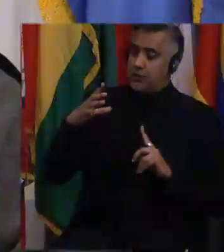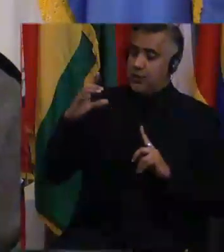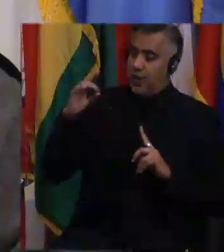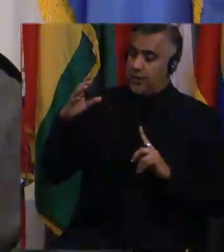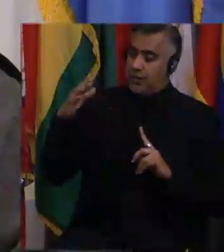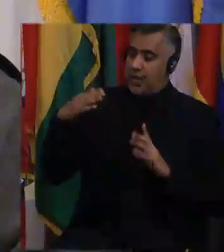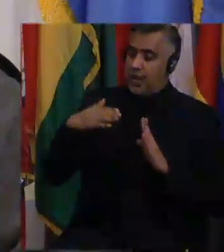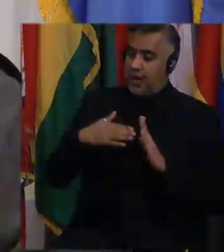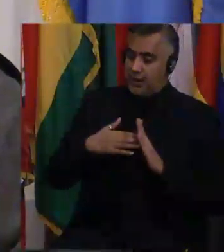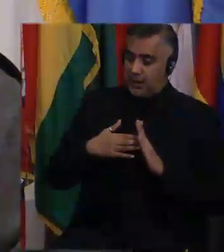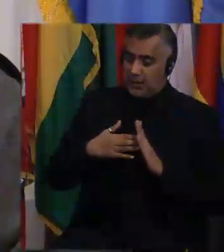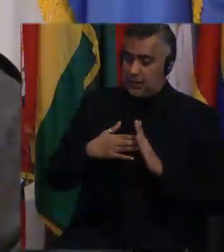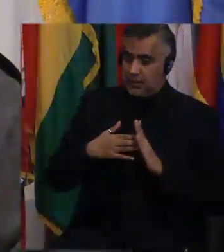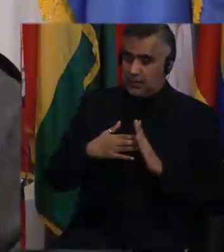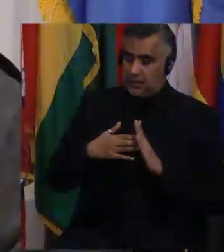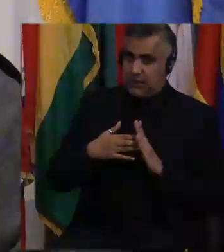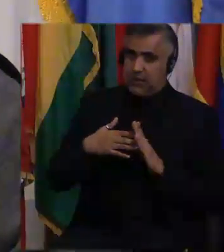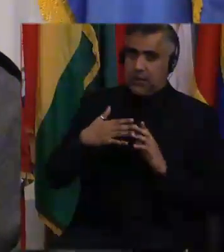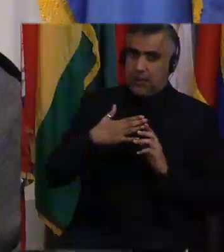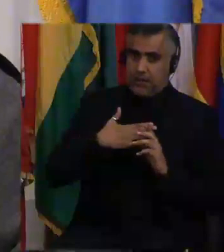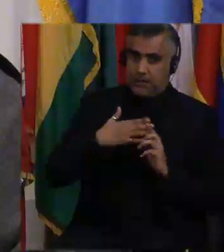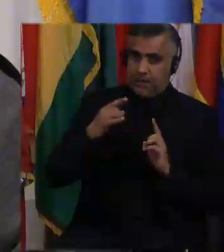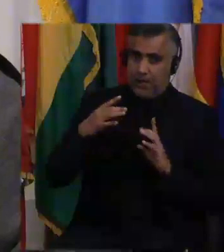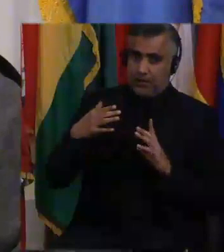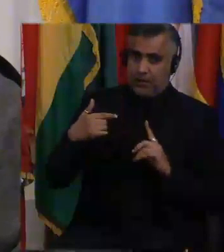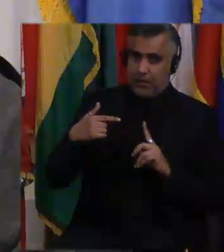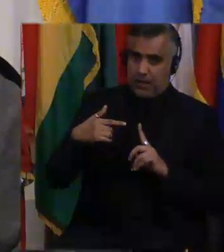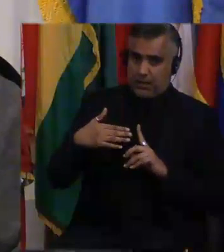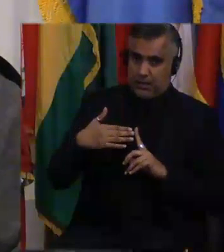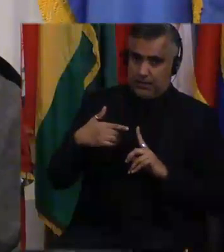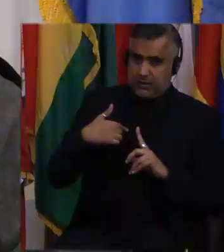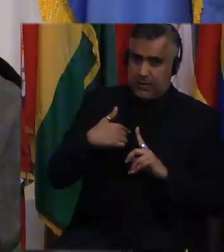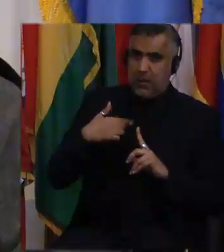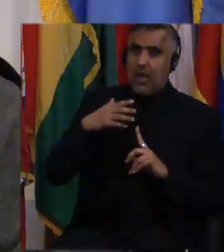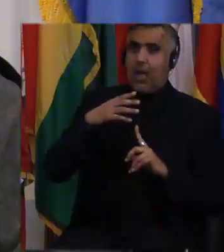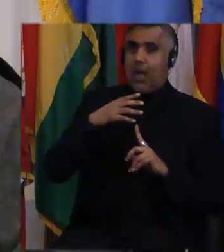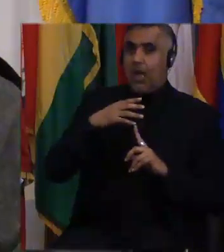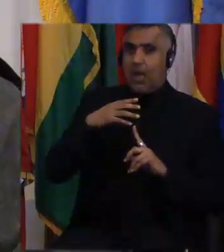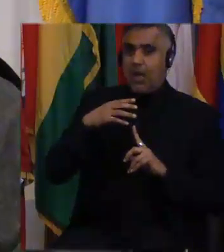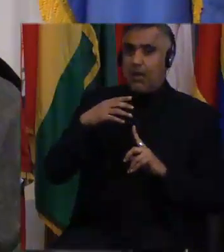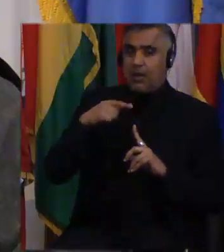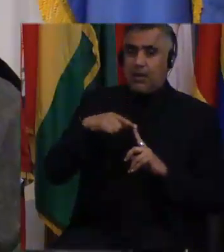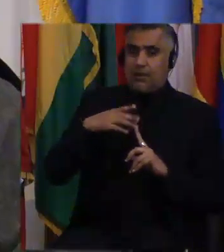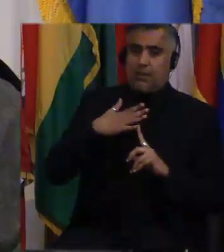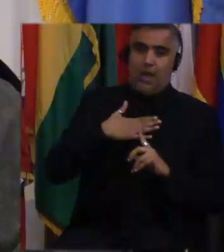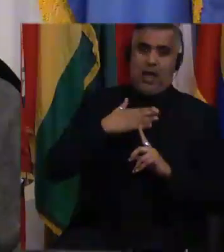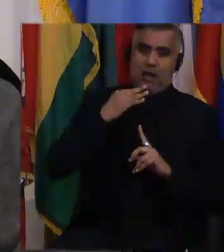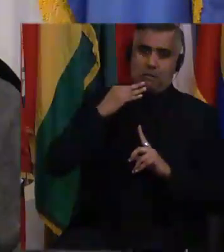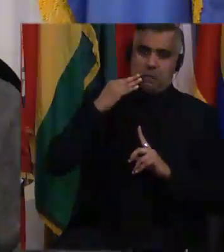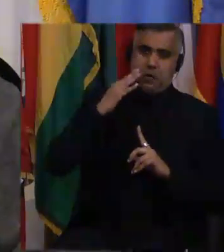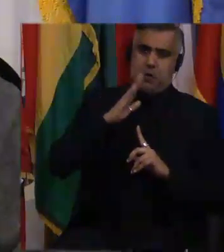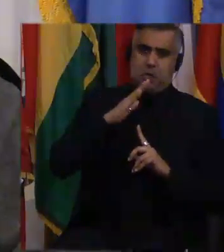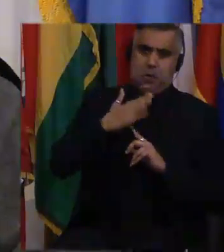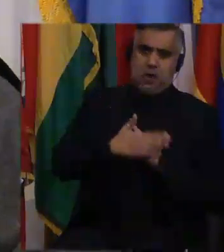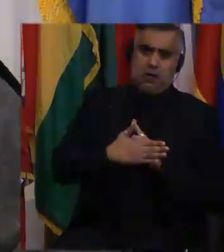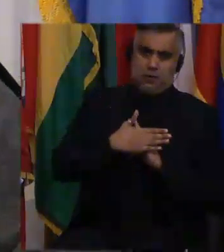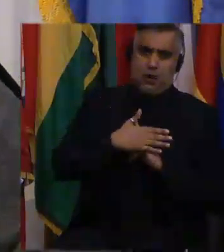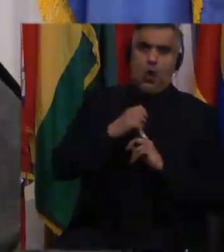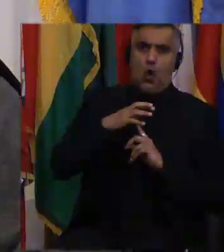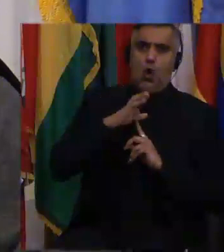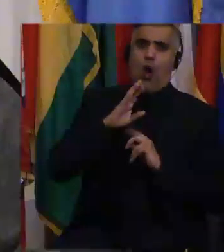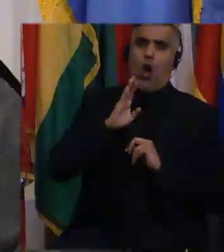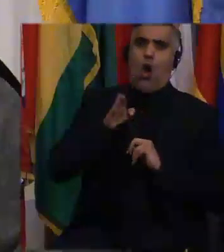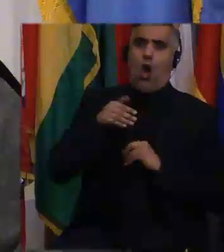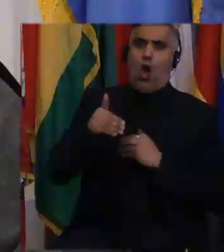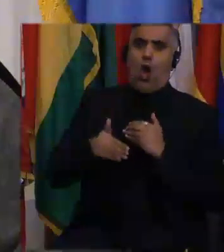violence against herself in her place of origin, where she originated, or on the